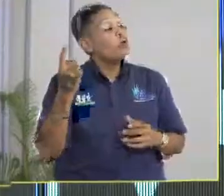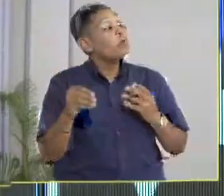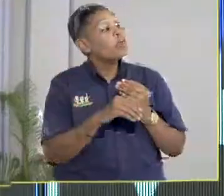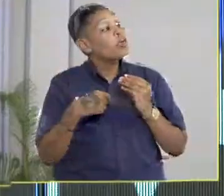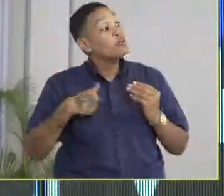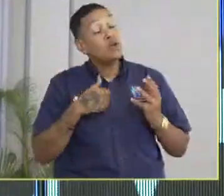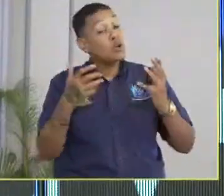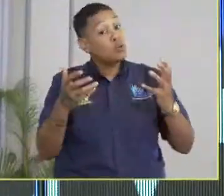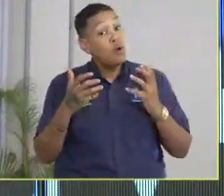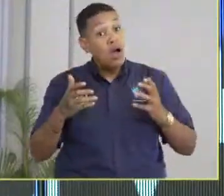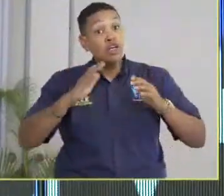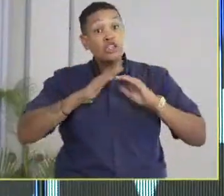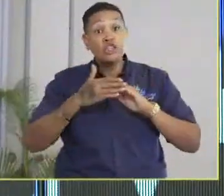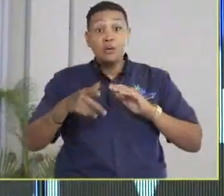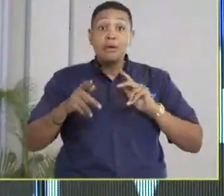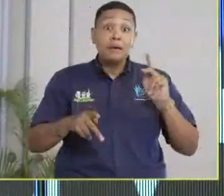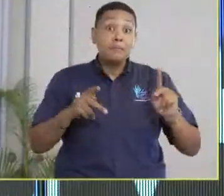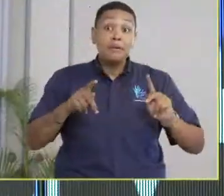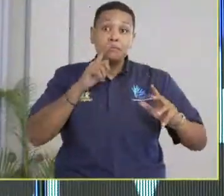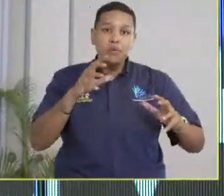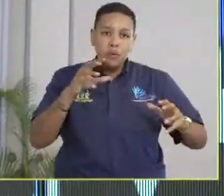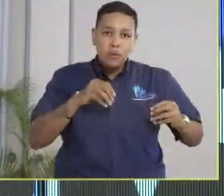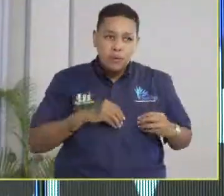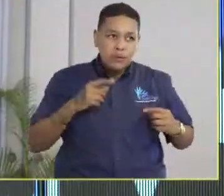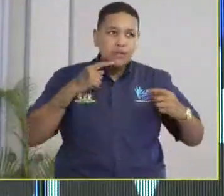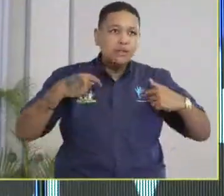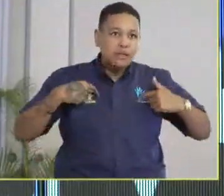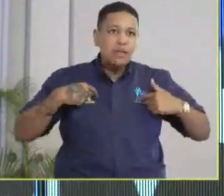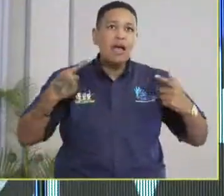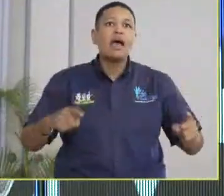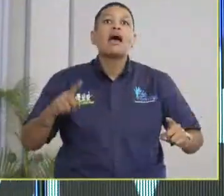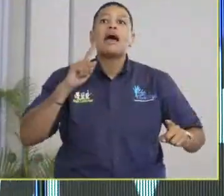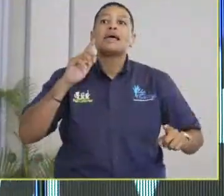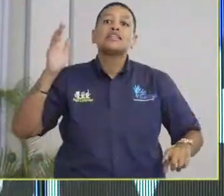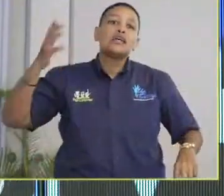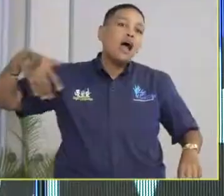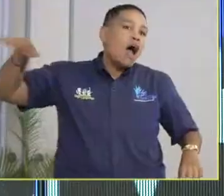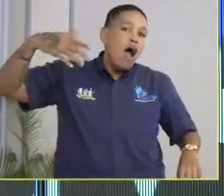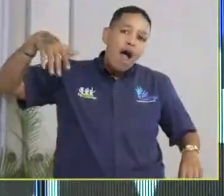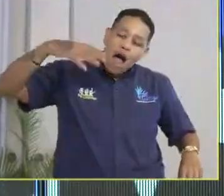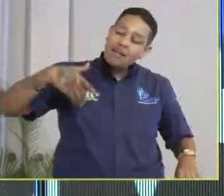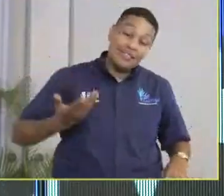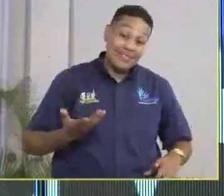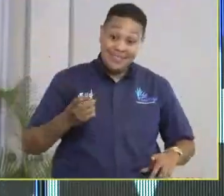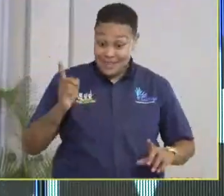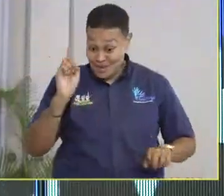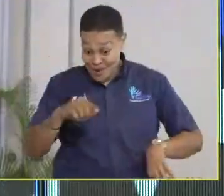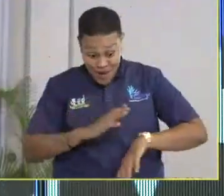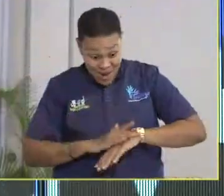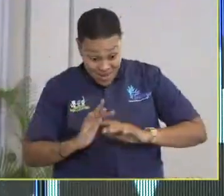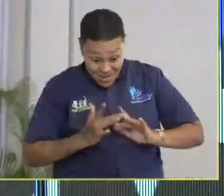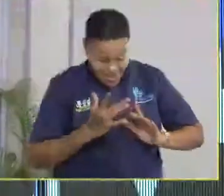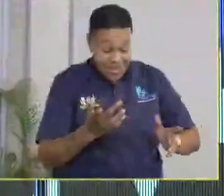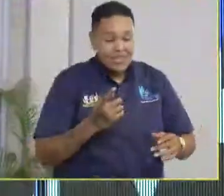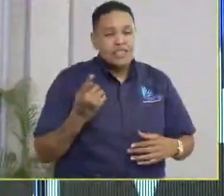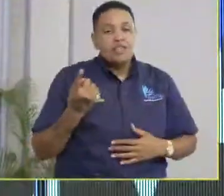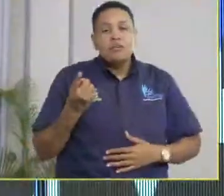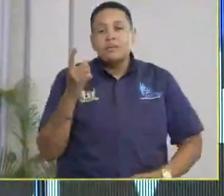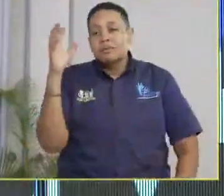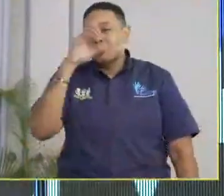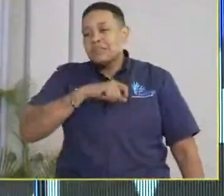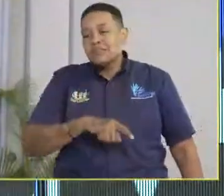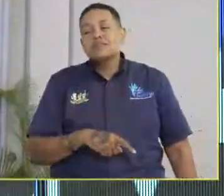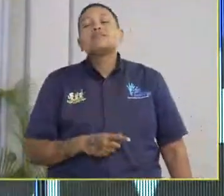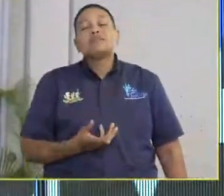we want Jamaicans to own. It's everybody's. You go on it, something is